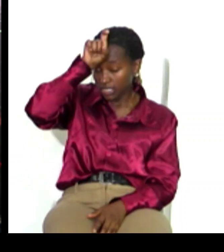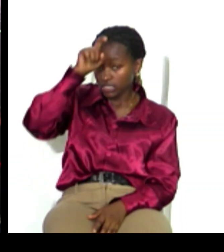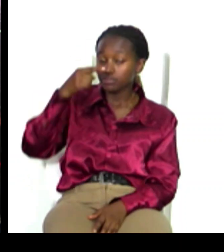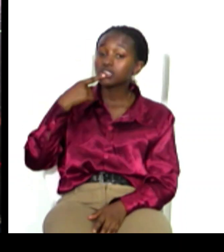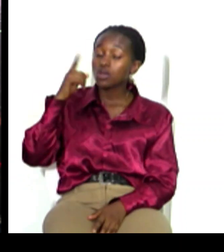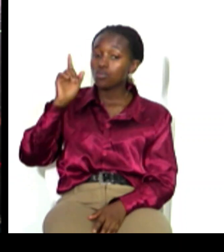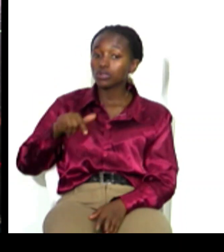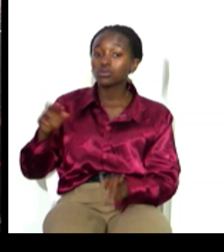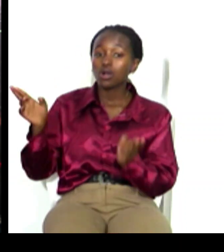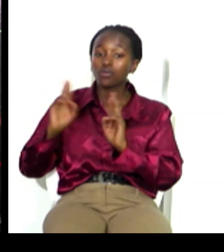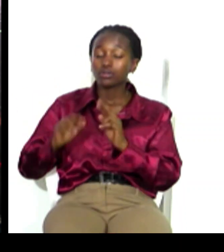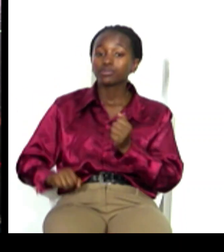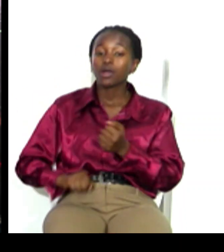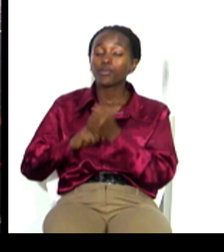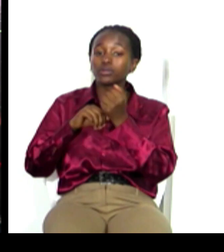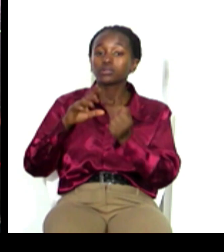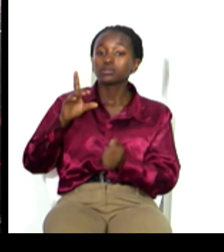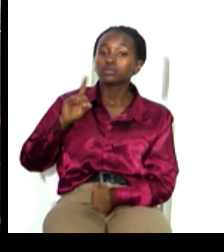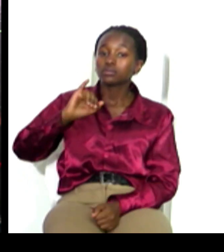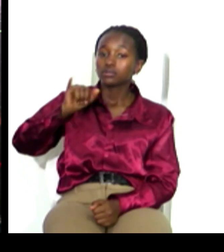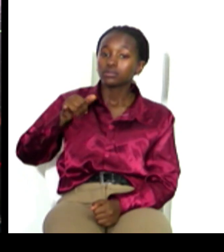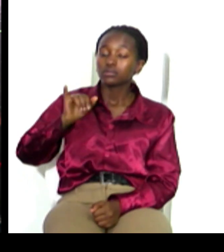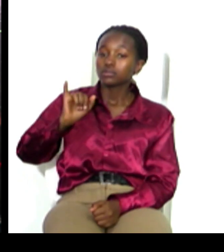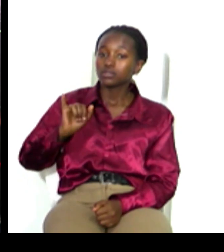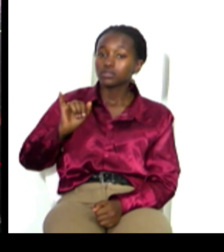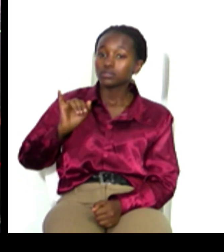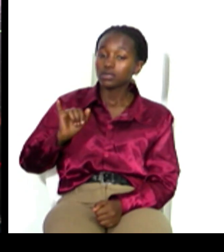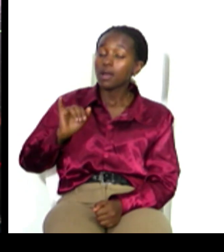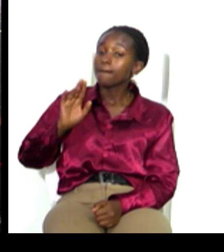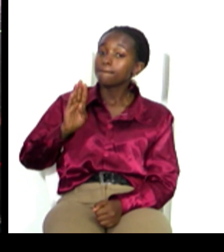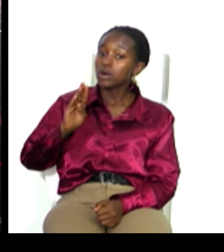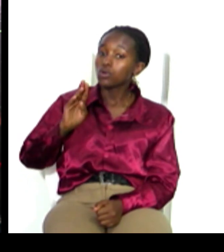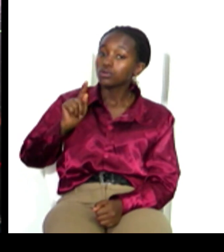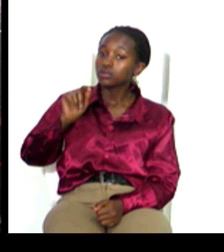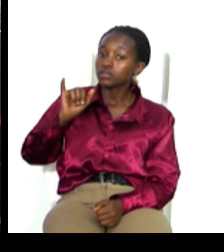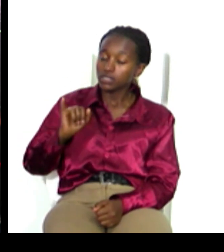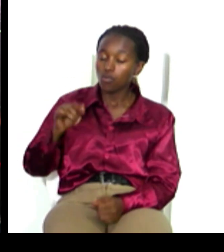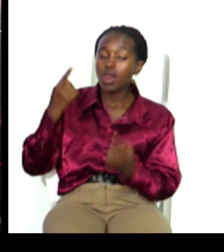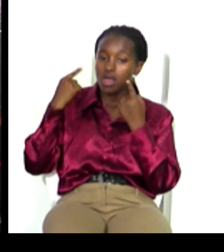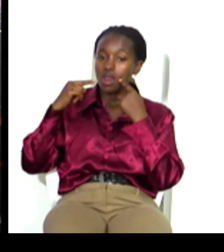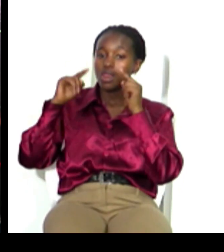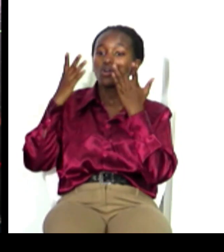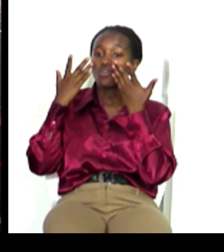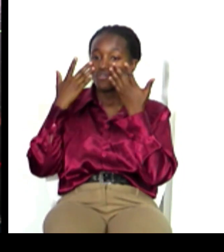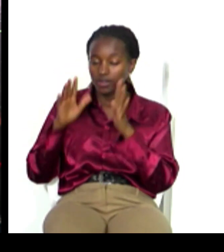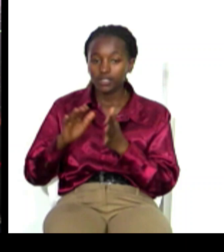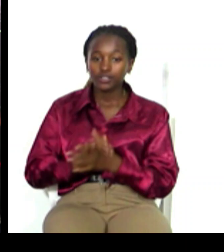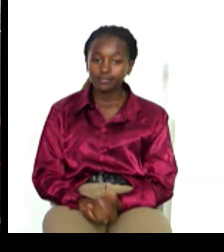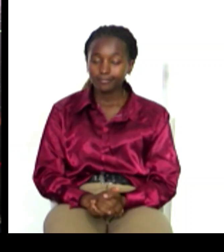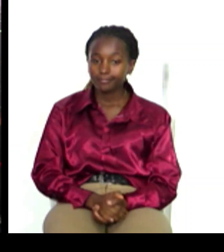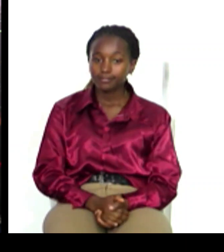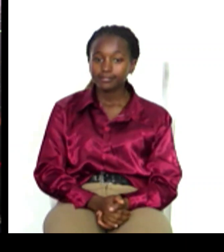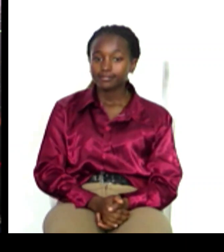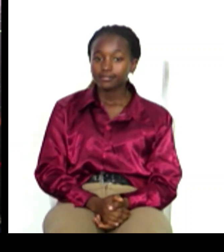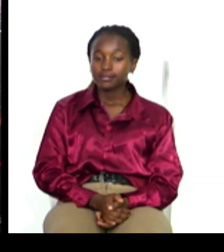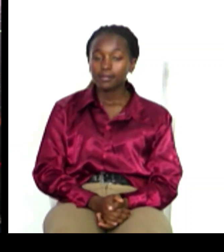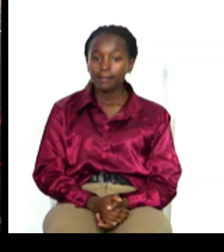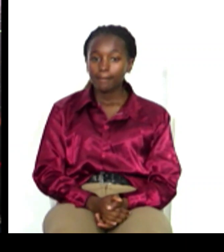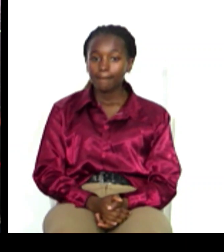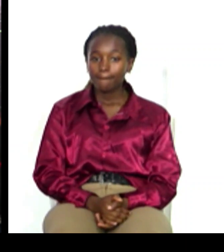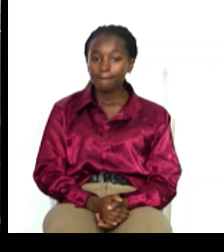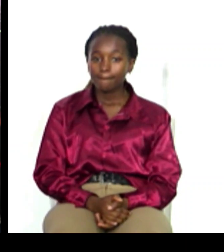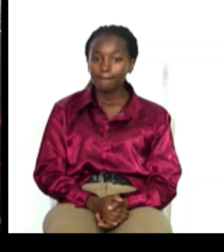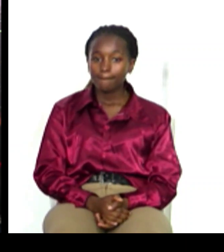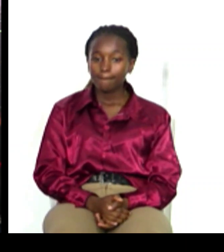that they are going to vote for Djibouti. Why? We don't know the reason, but they declared. Okay. Yeah. The other country is